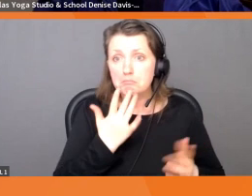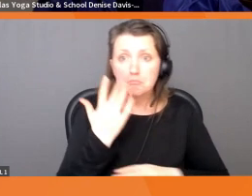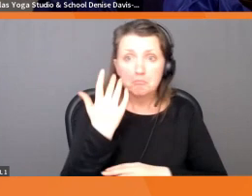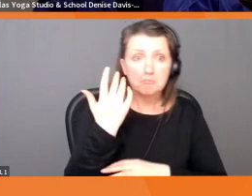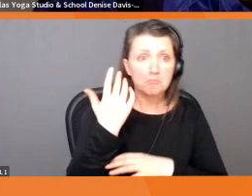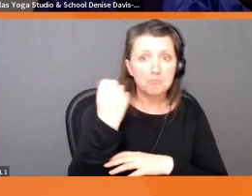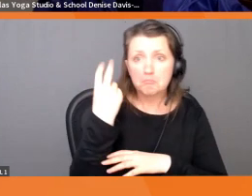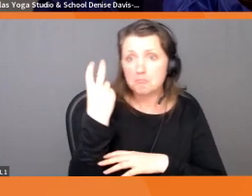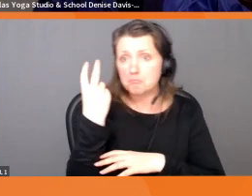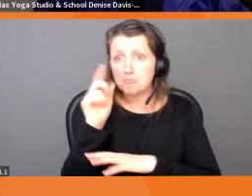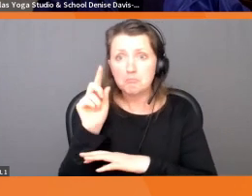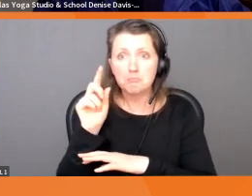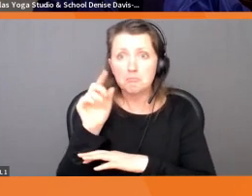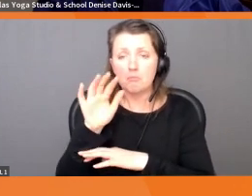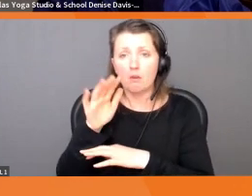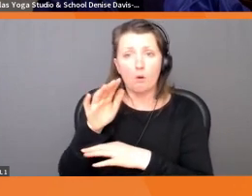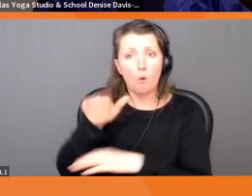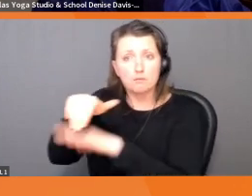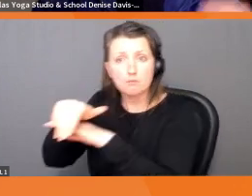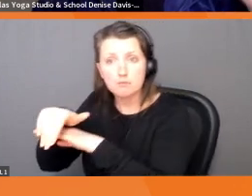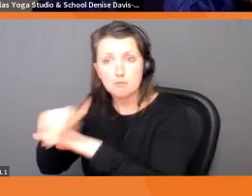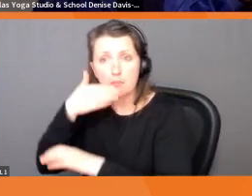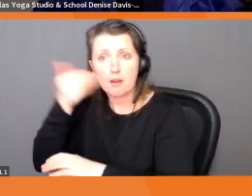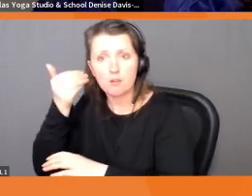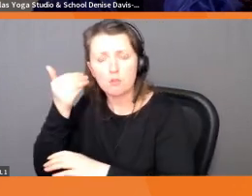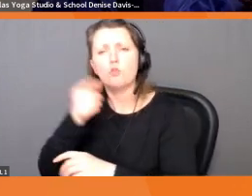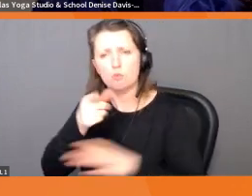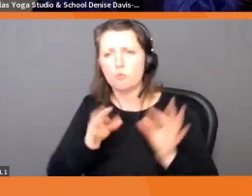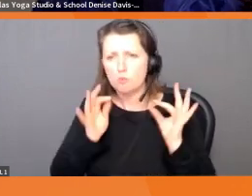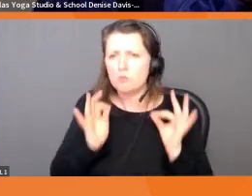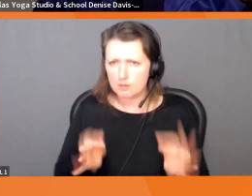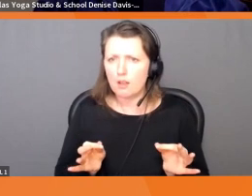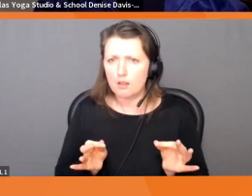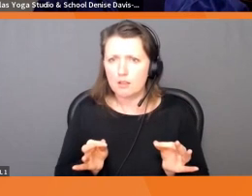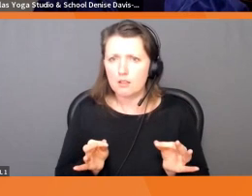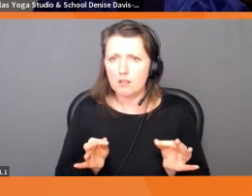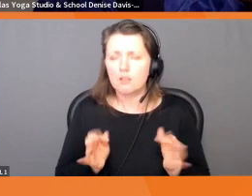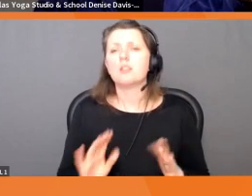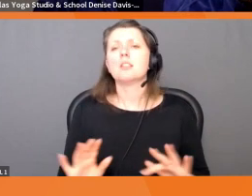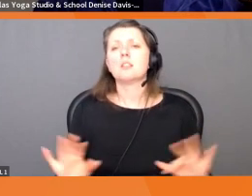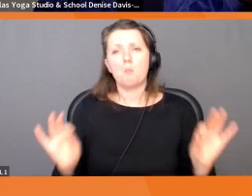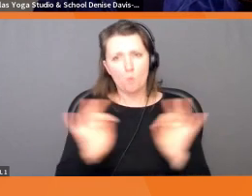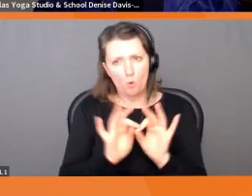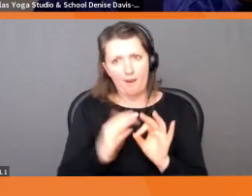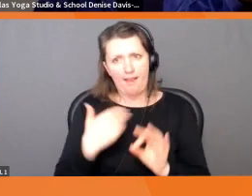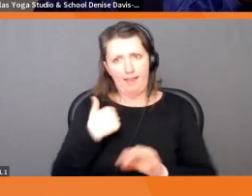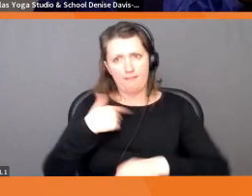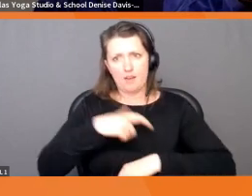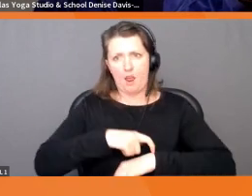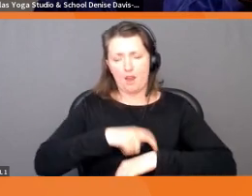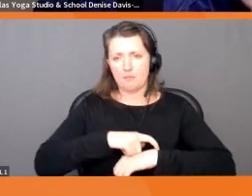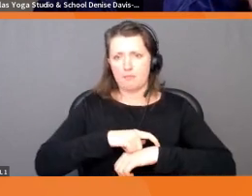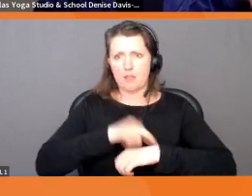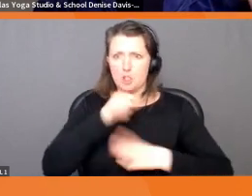entrepreneur. Make up your schedule so that there is time in it to breathe. Remember, underbreathing, leading cause of anxiety